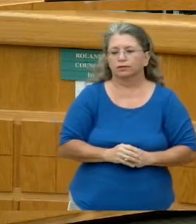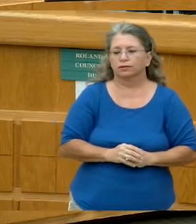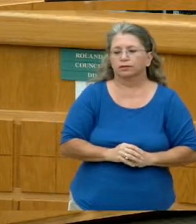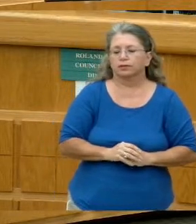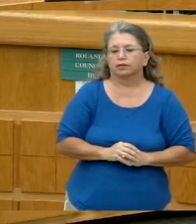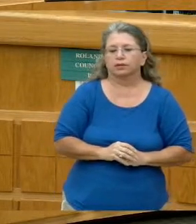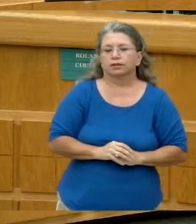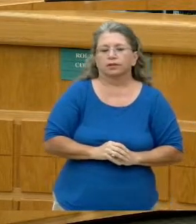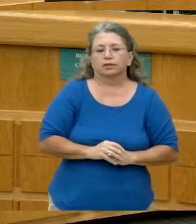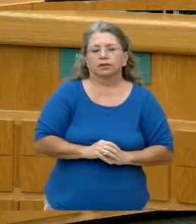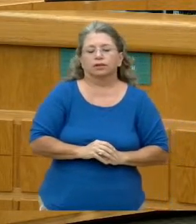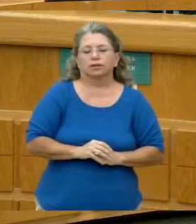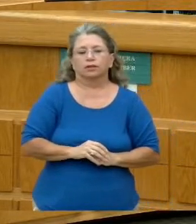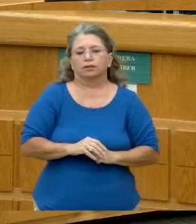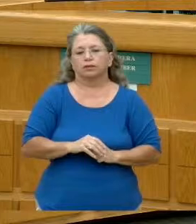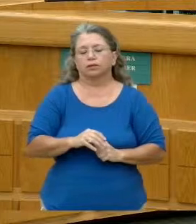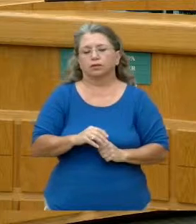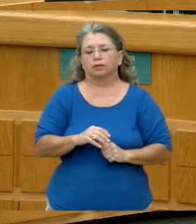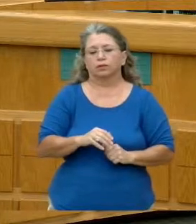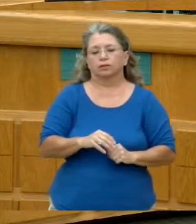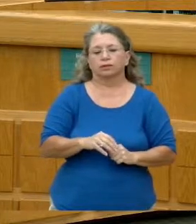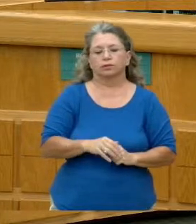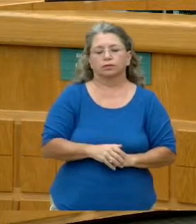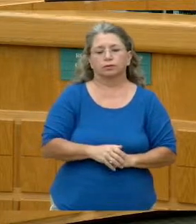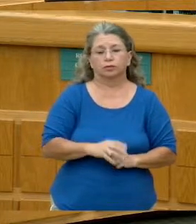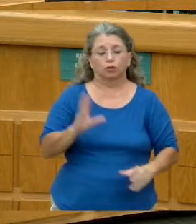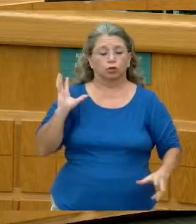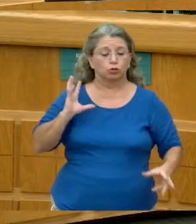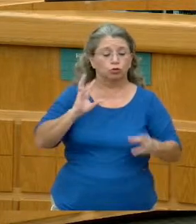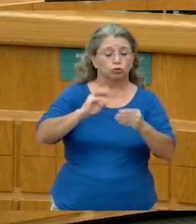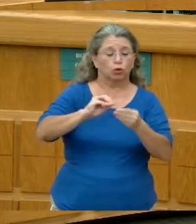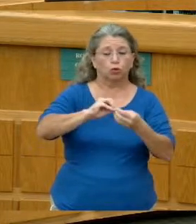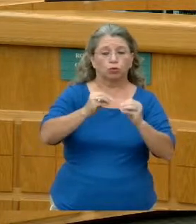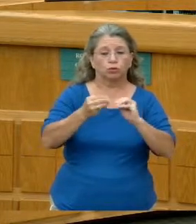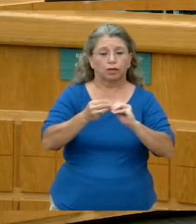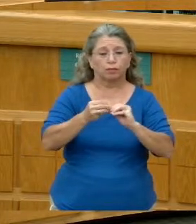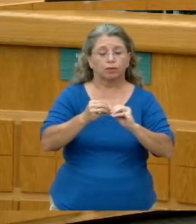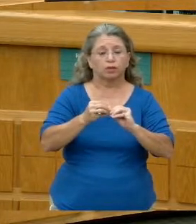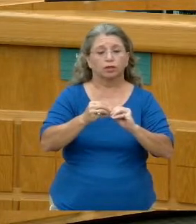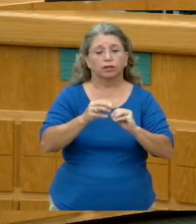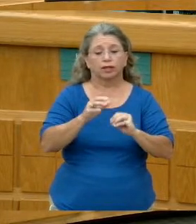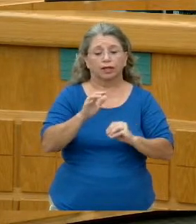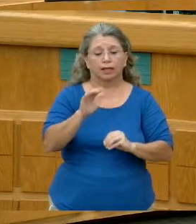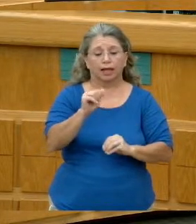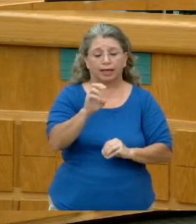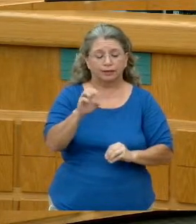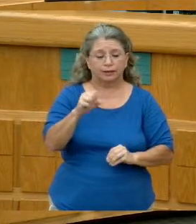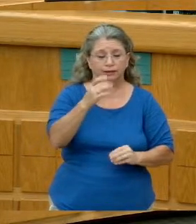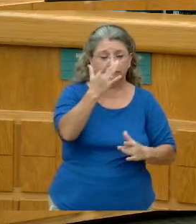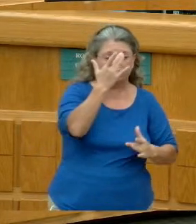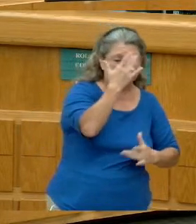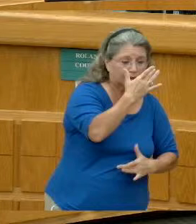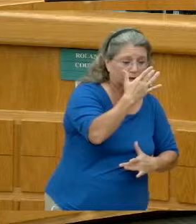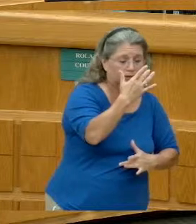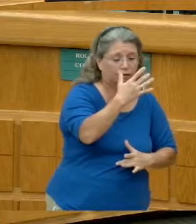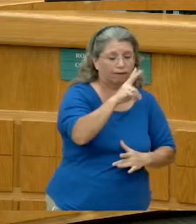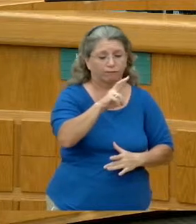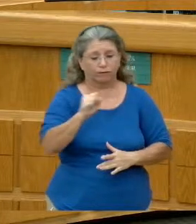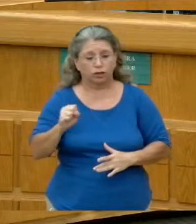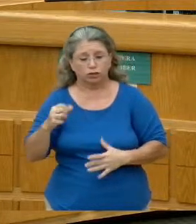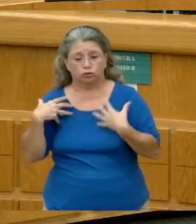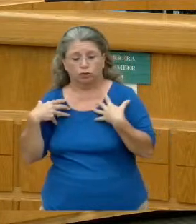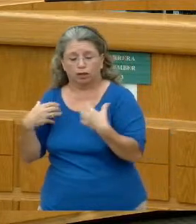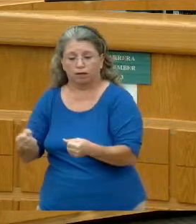And when we look at the total number of cases, active cases compared to recovered, about 13% or a little